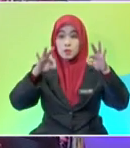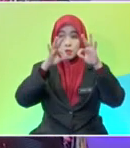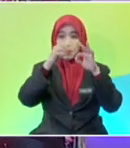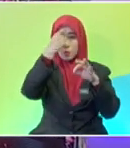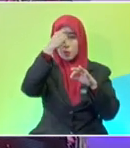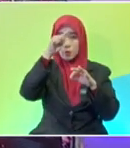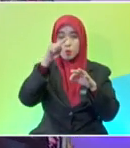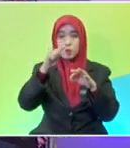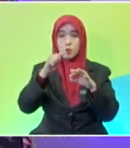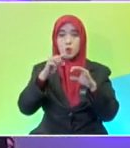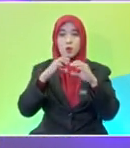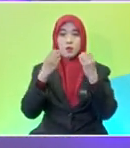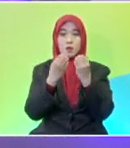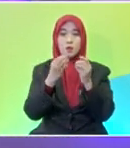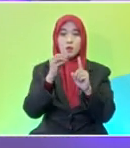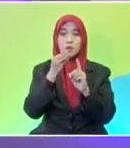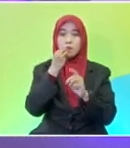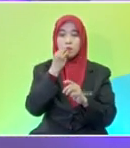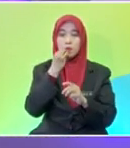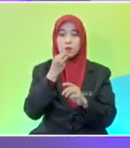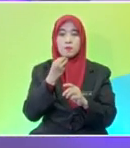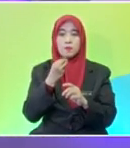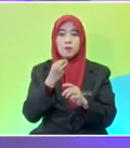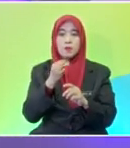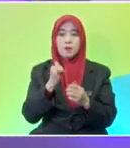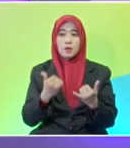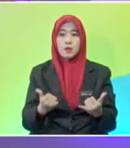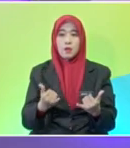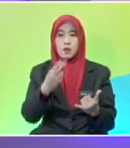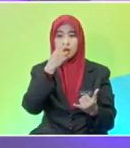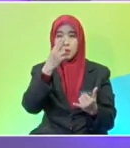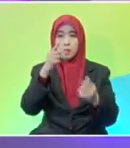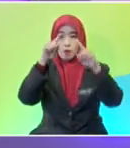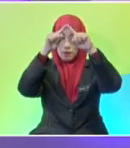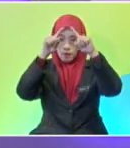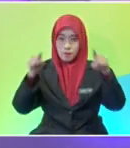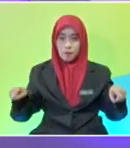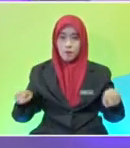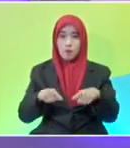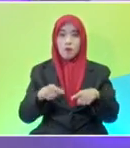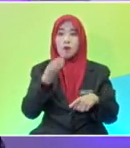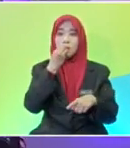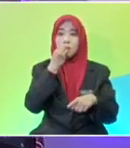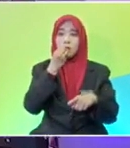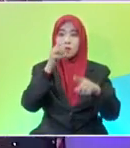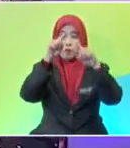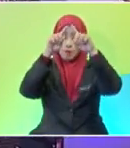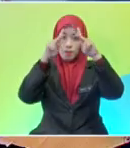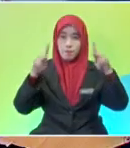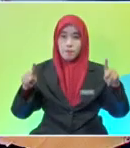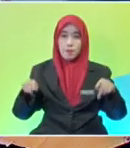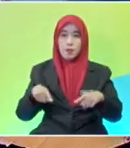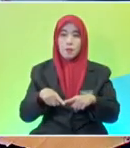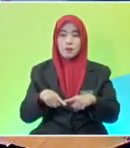food, causes of food. Okay, next we see about our food pyramid. Okay. Okay, as you see here, the food